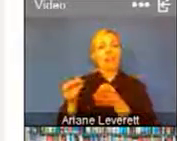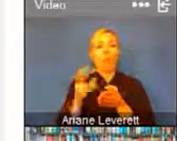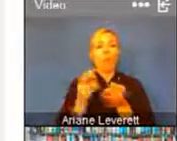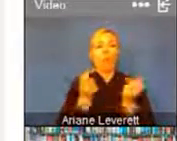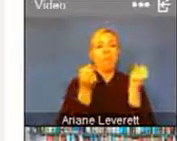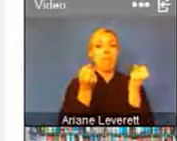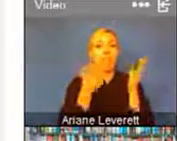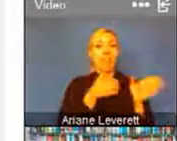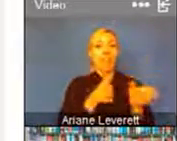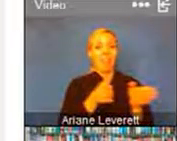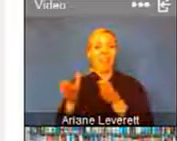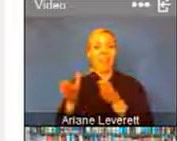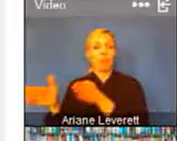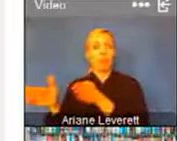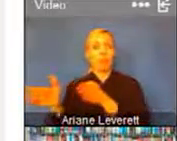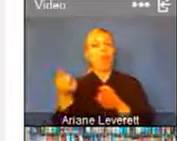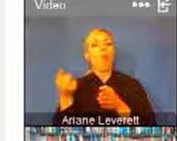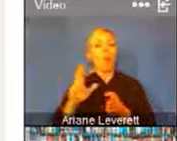was quite difficult.